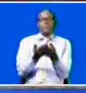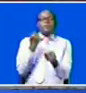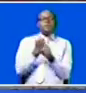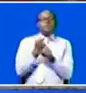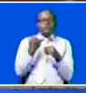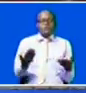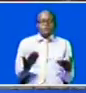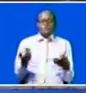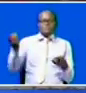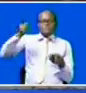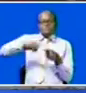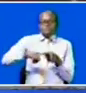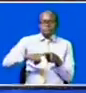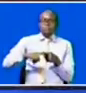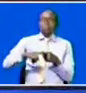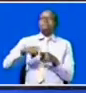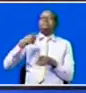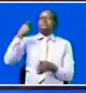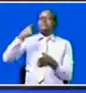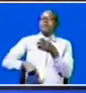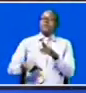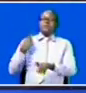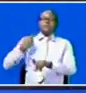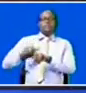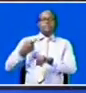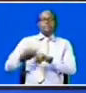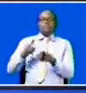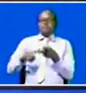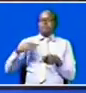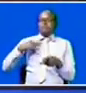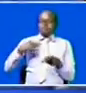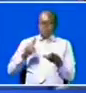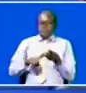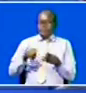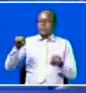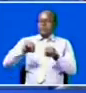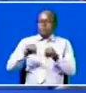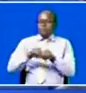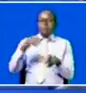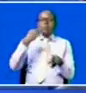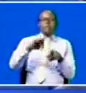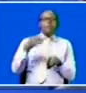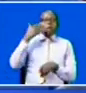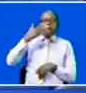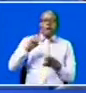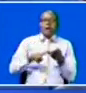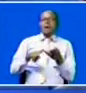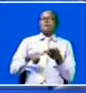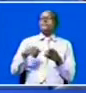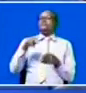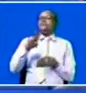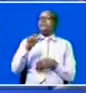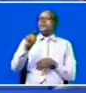things, to increase duty on steel, iron ore, textile, footwear, vegetable oil, and exemption of